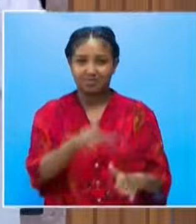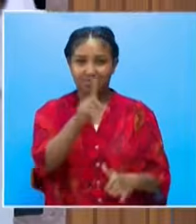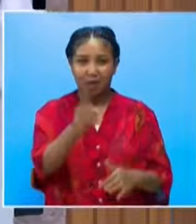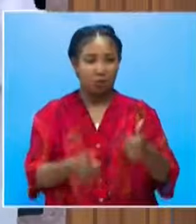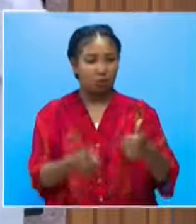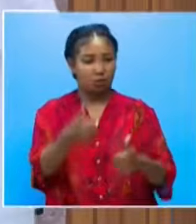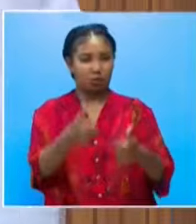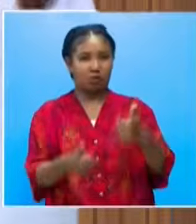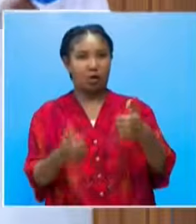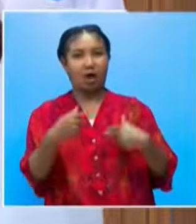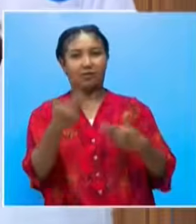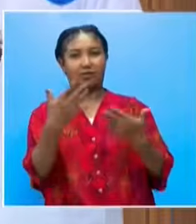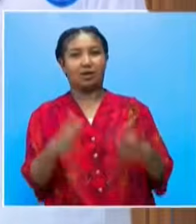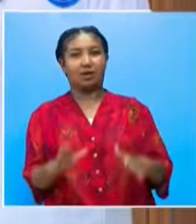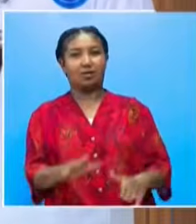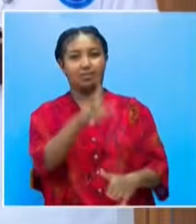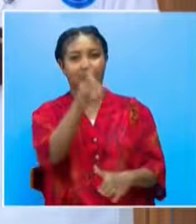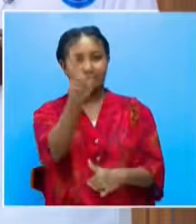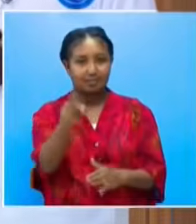Which one have you done?